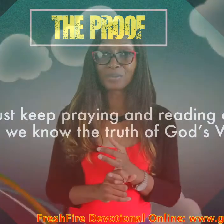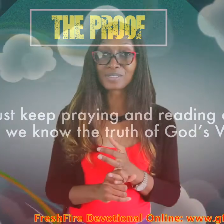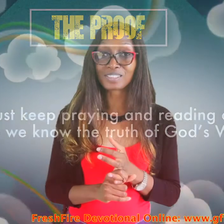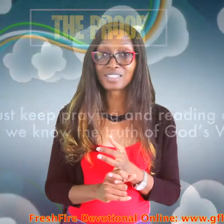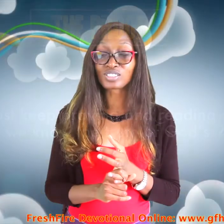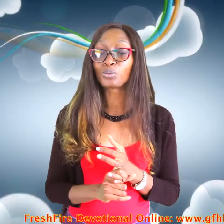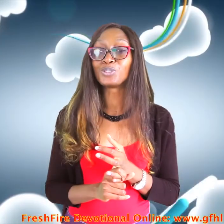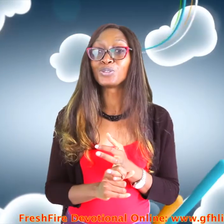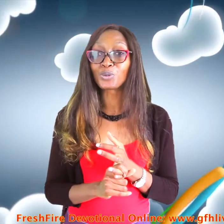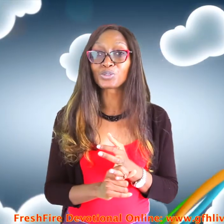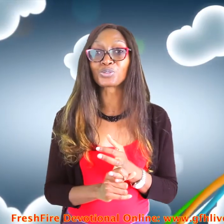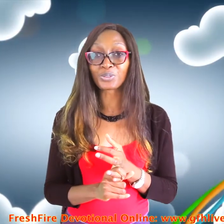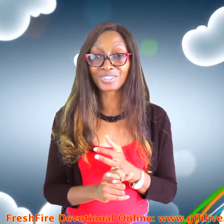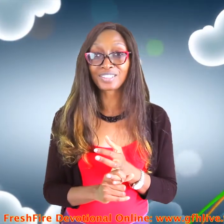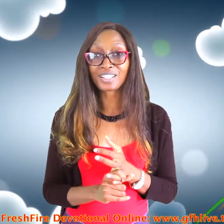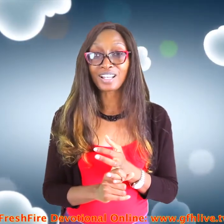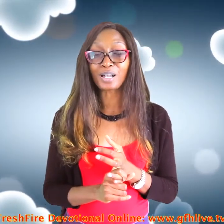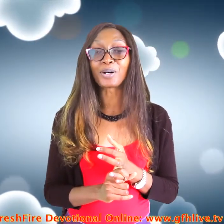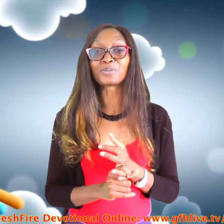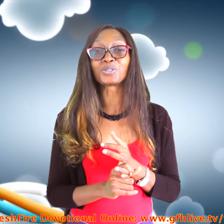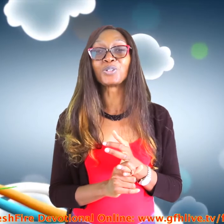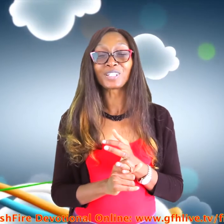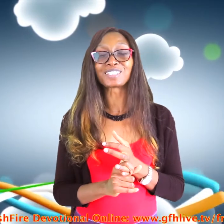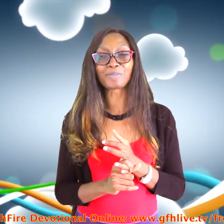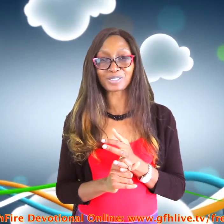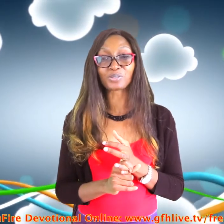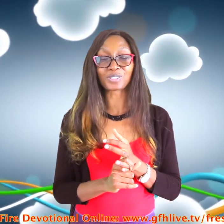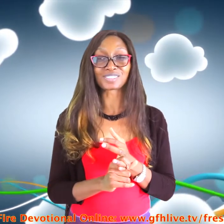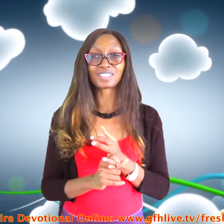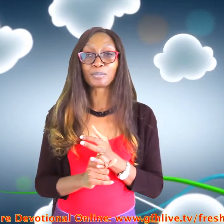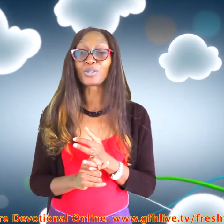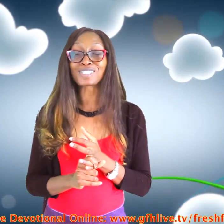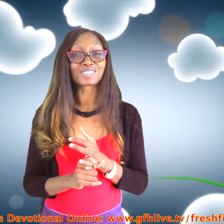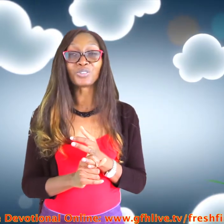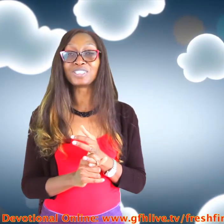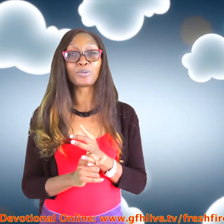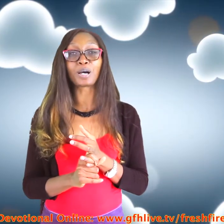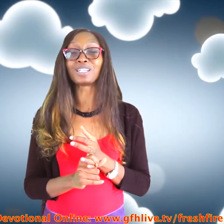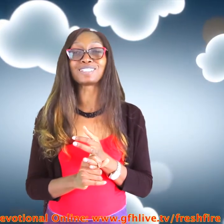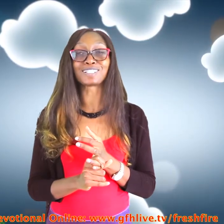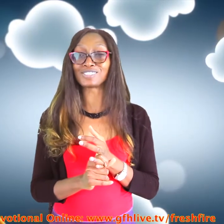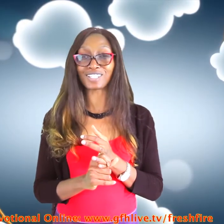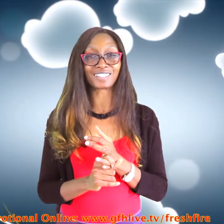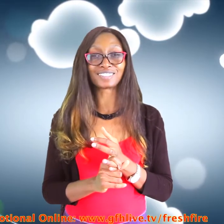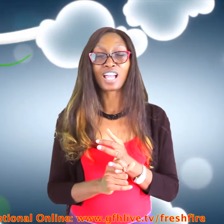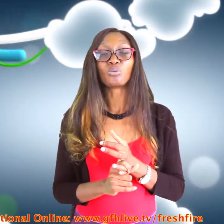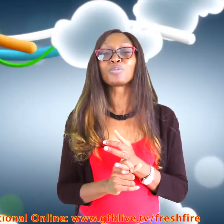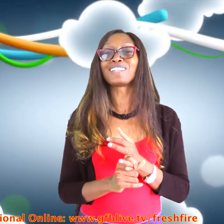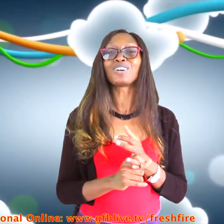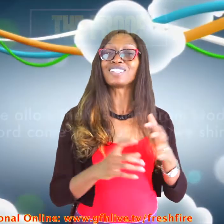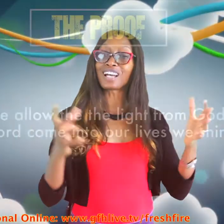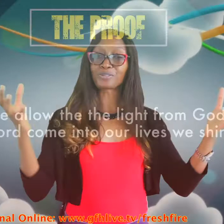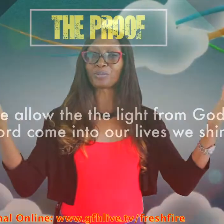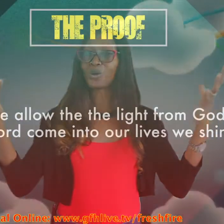our Bibles, so that we know the truth about what God expects of us, because that's the only way our light can shine.